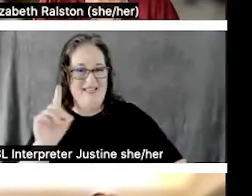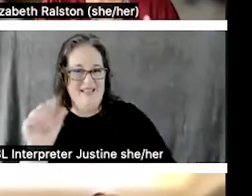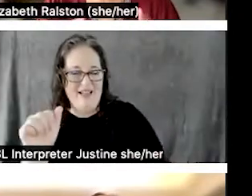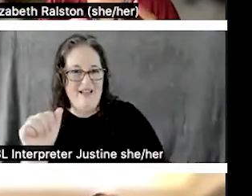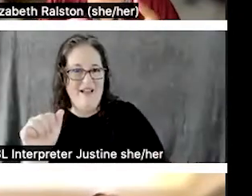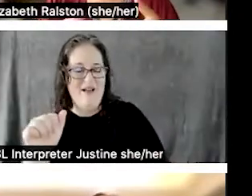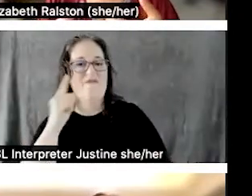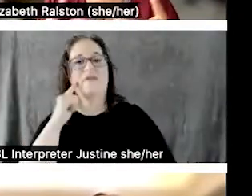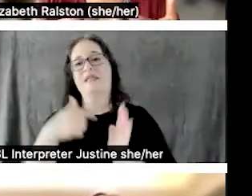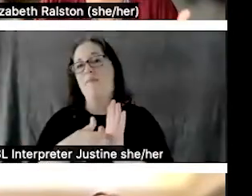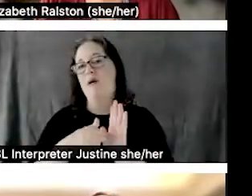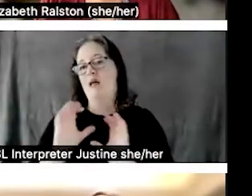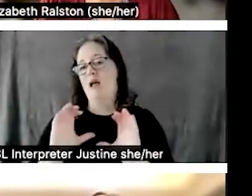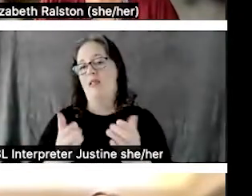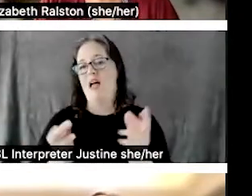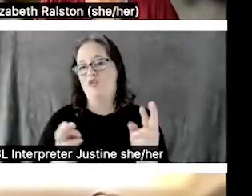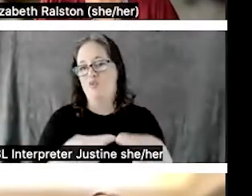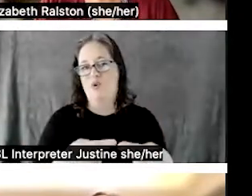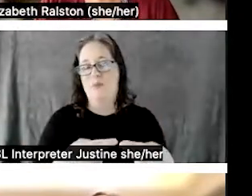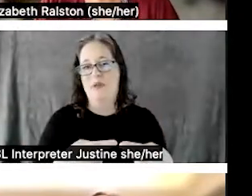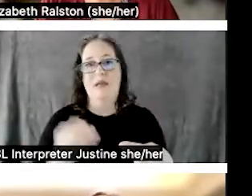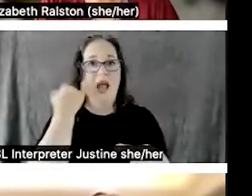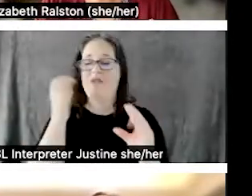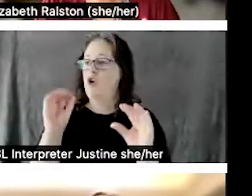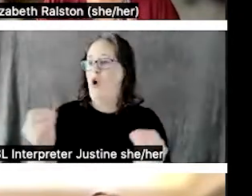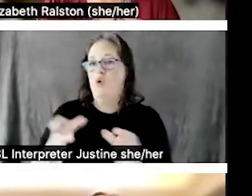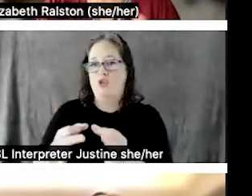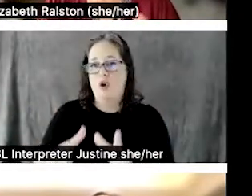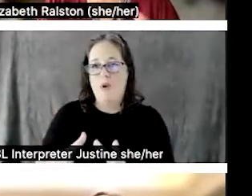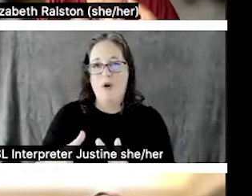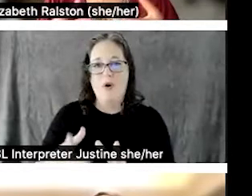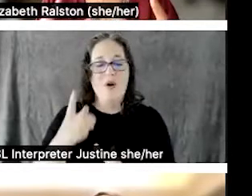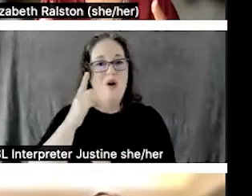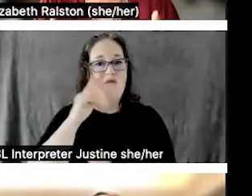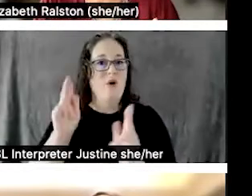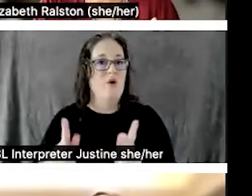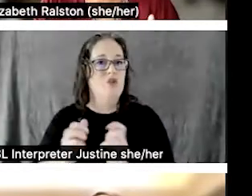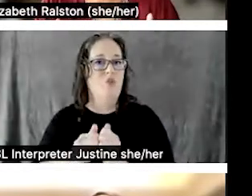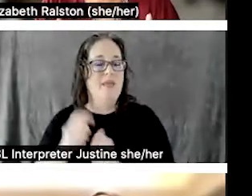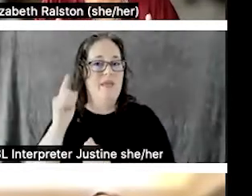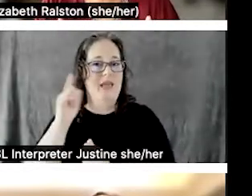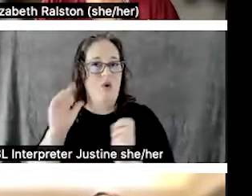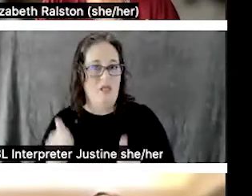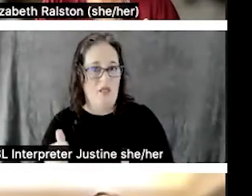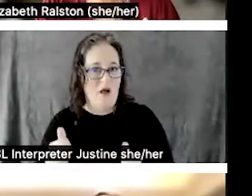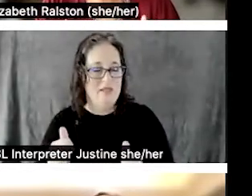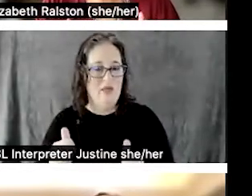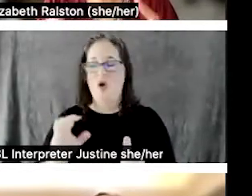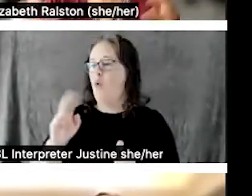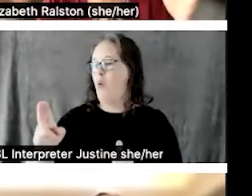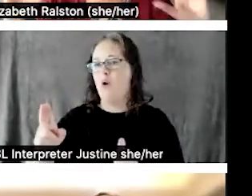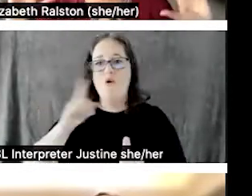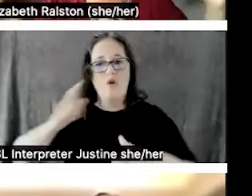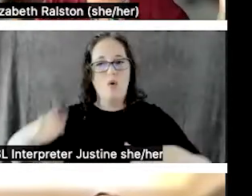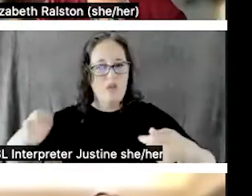accessible. There isn't an interpreter for someone with a hearing loss. There isn't a ramp for someone with a wheelchair. So